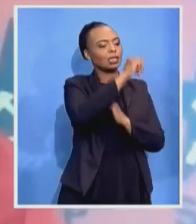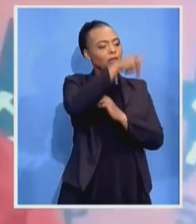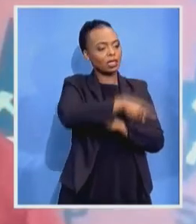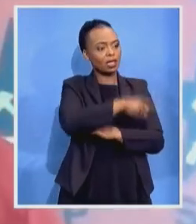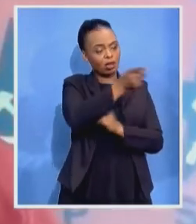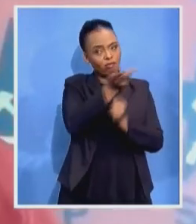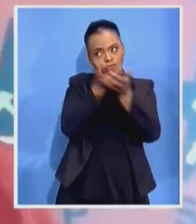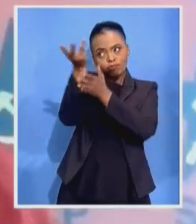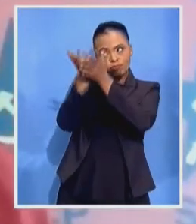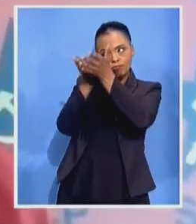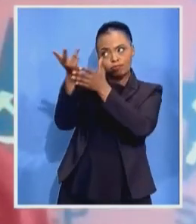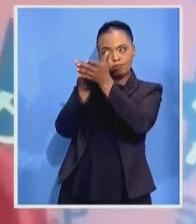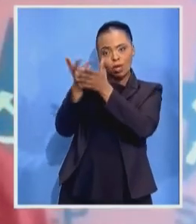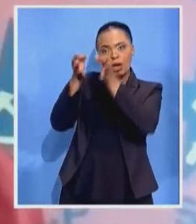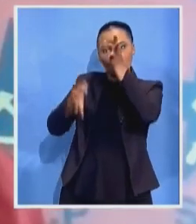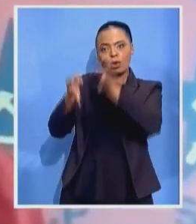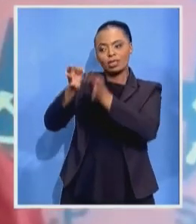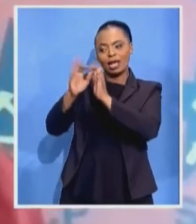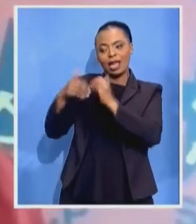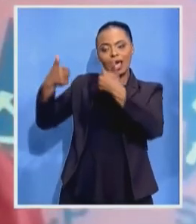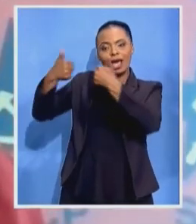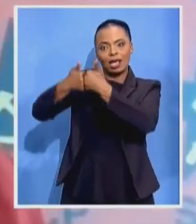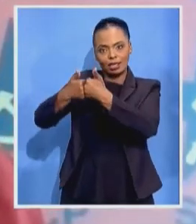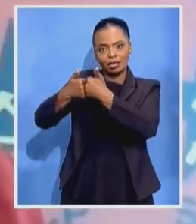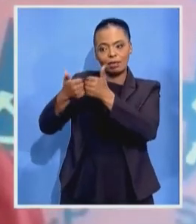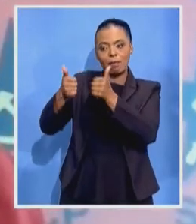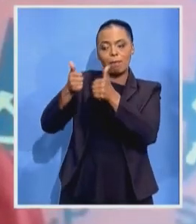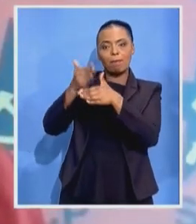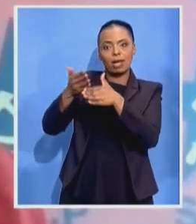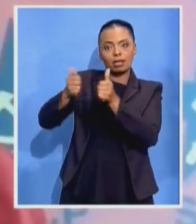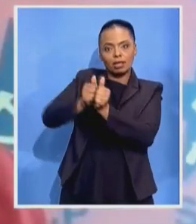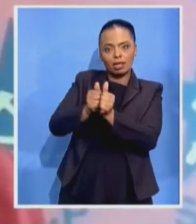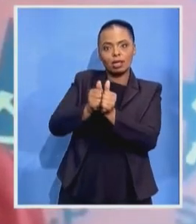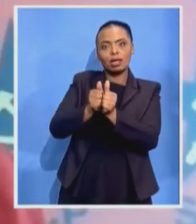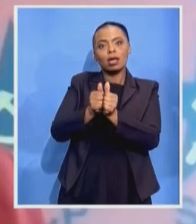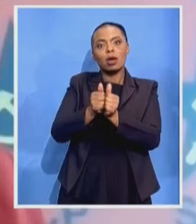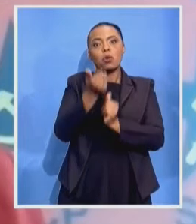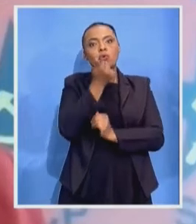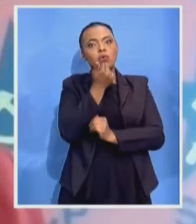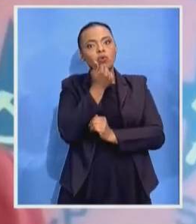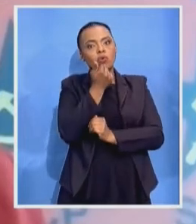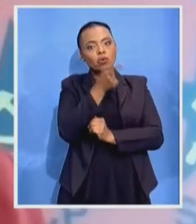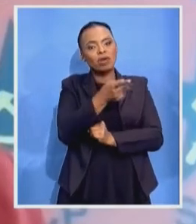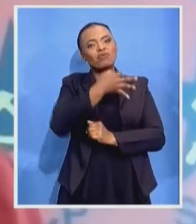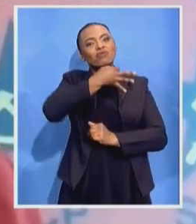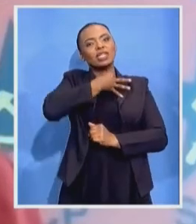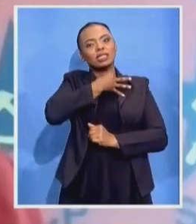particularly socialist countries, to assist?